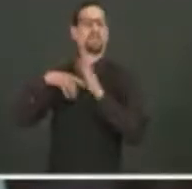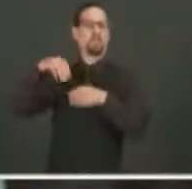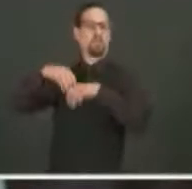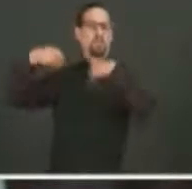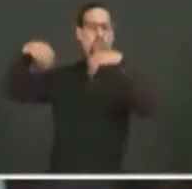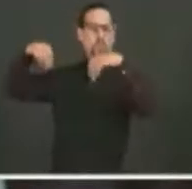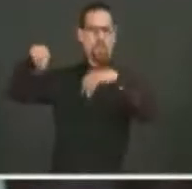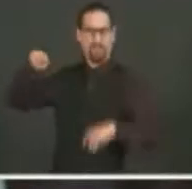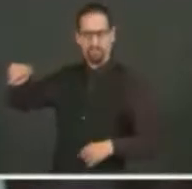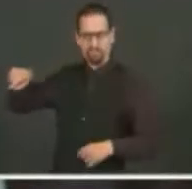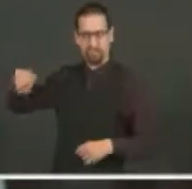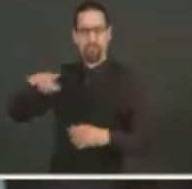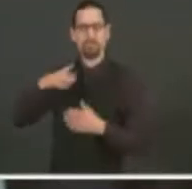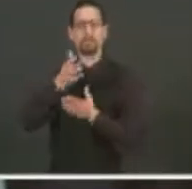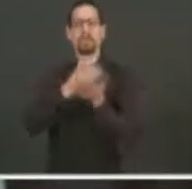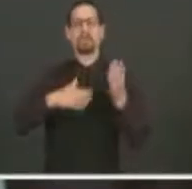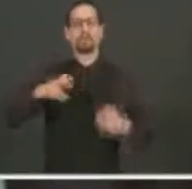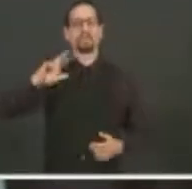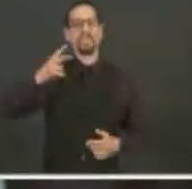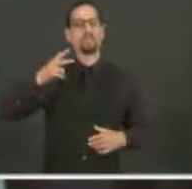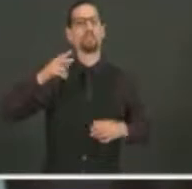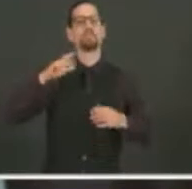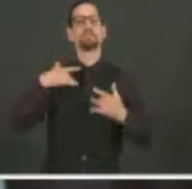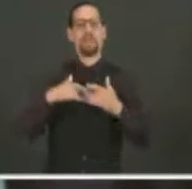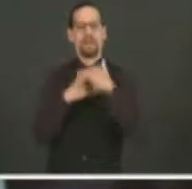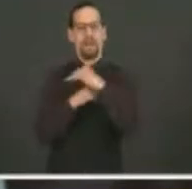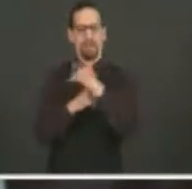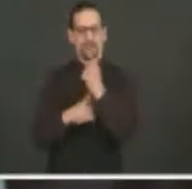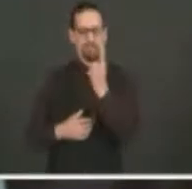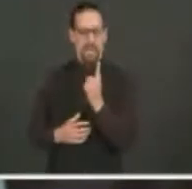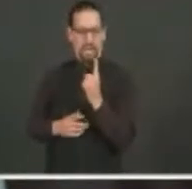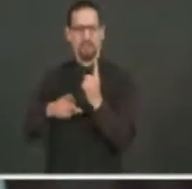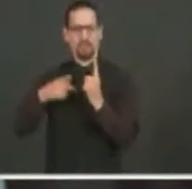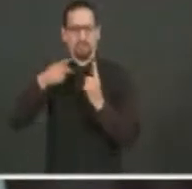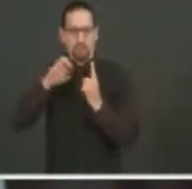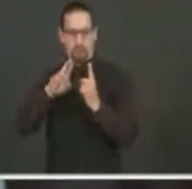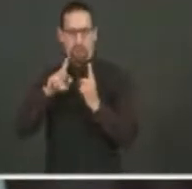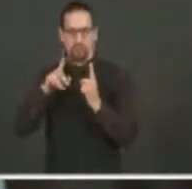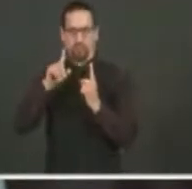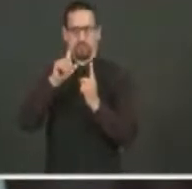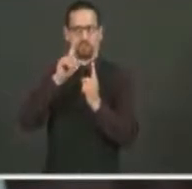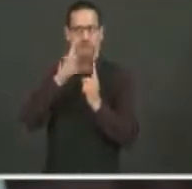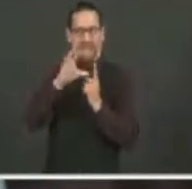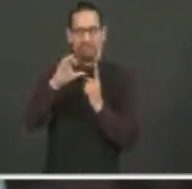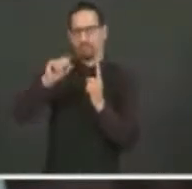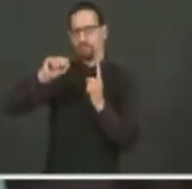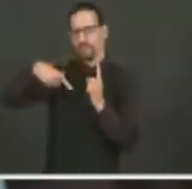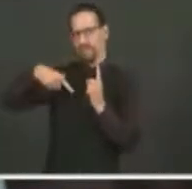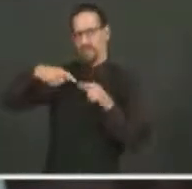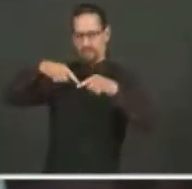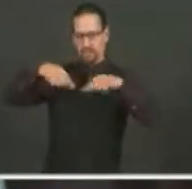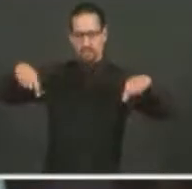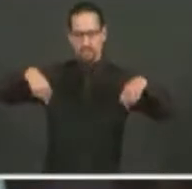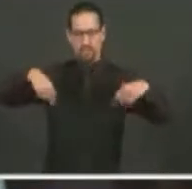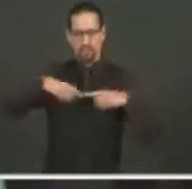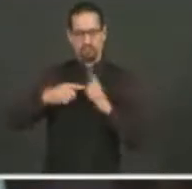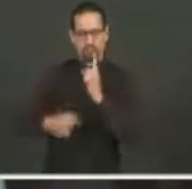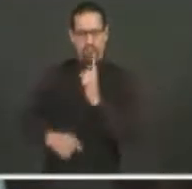In phase 3, you can increase up to 1 person per 100 square feet,